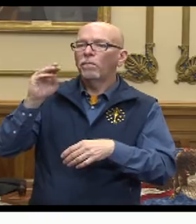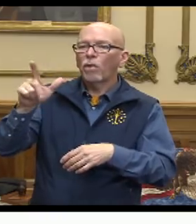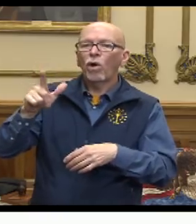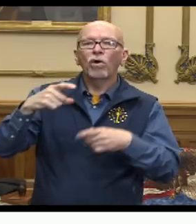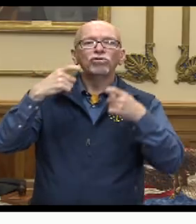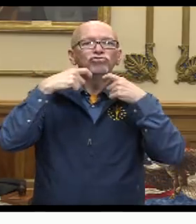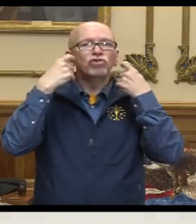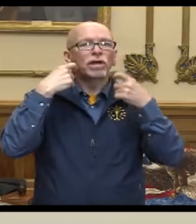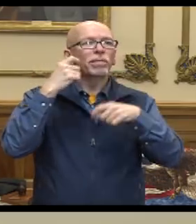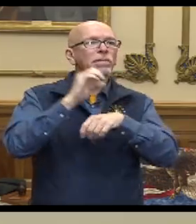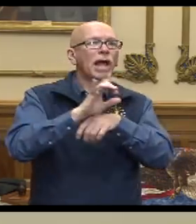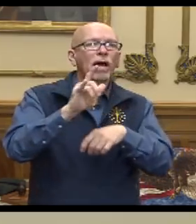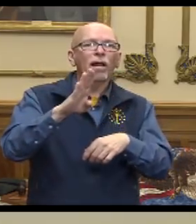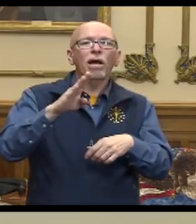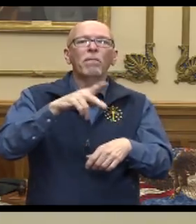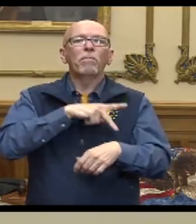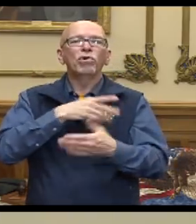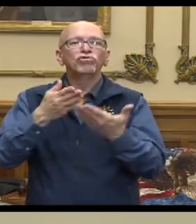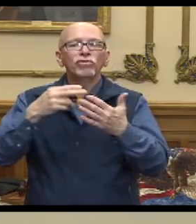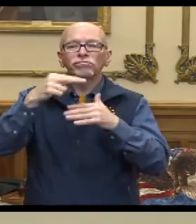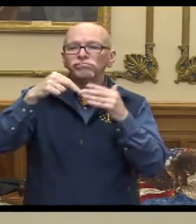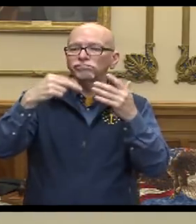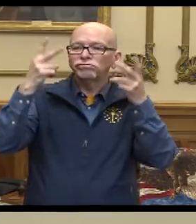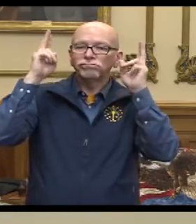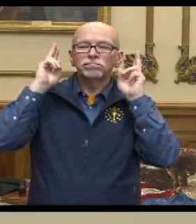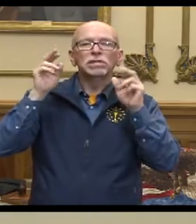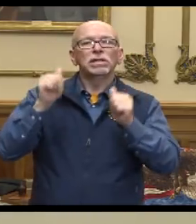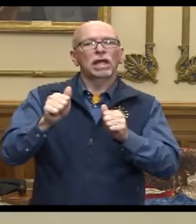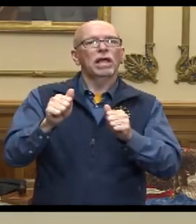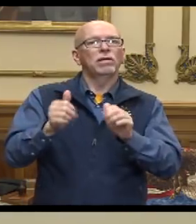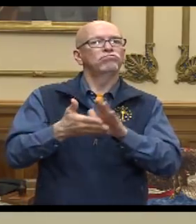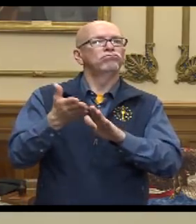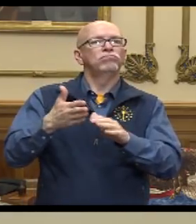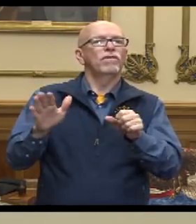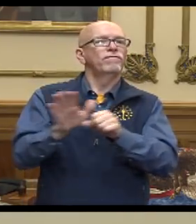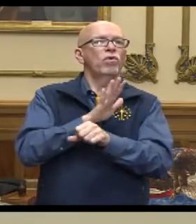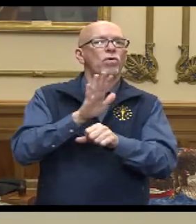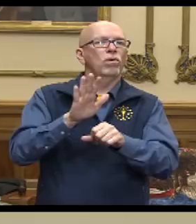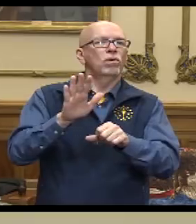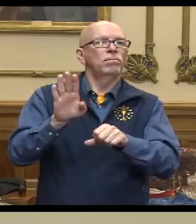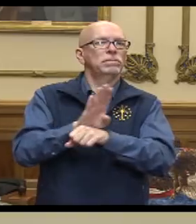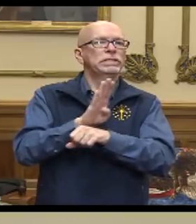and personal services may operate at full capacity.